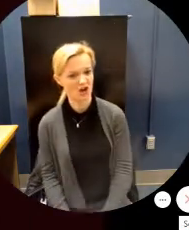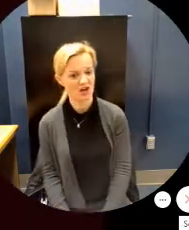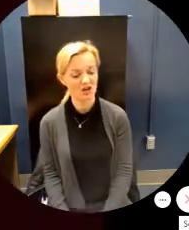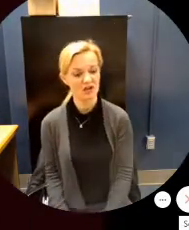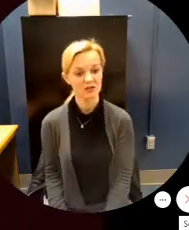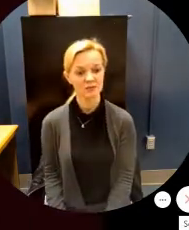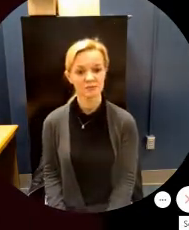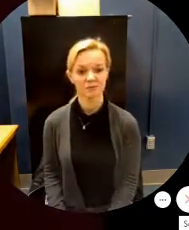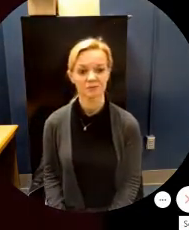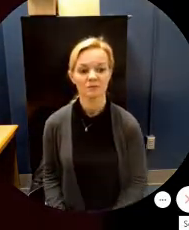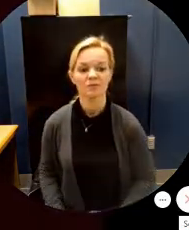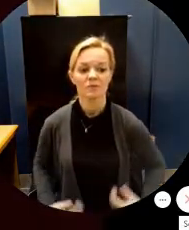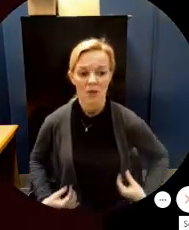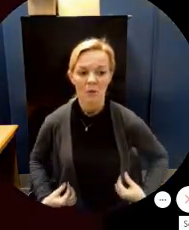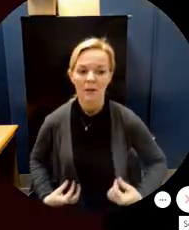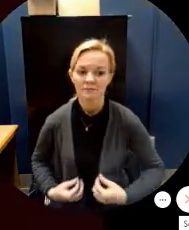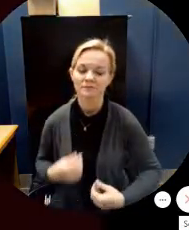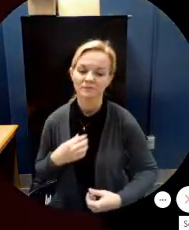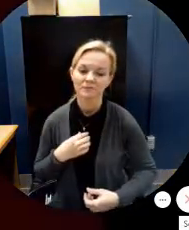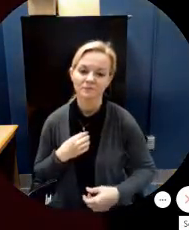right.